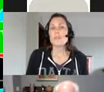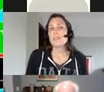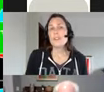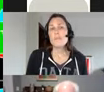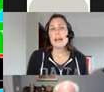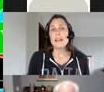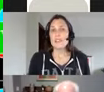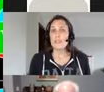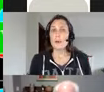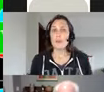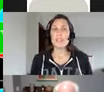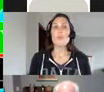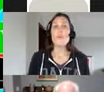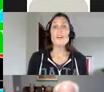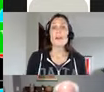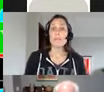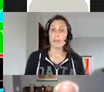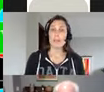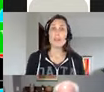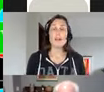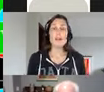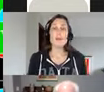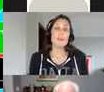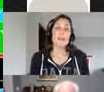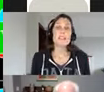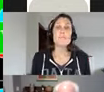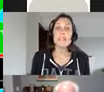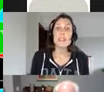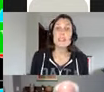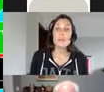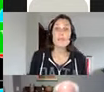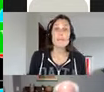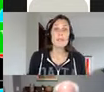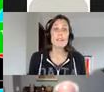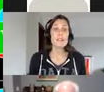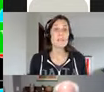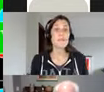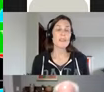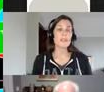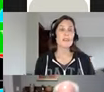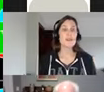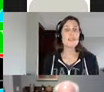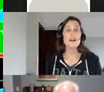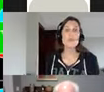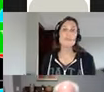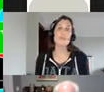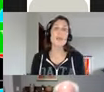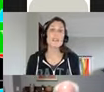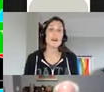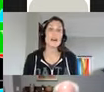So let's go back to our original water map and talk about applying some basic intuitive symbolization. So it's a